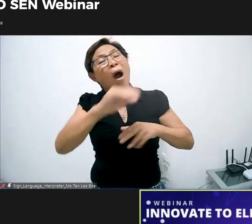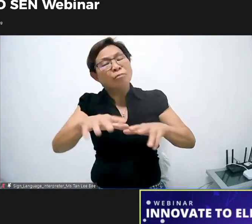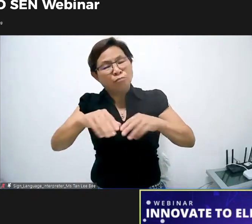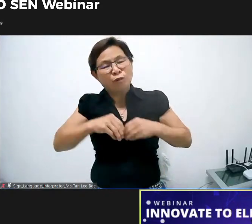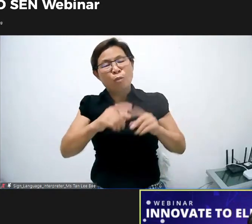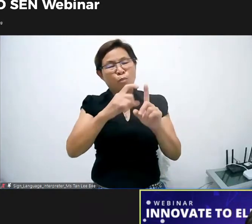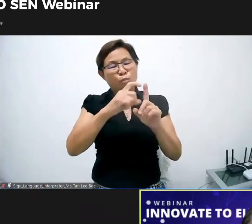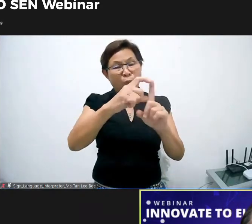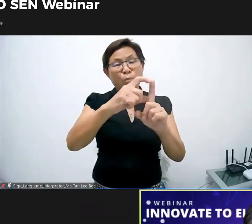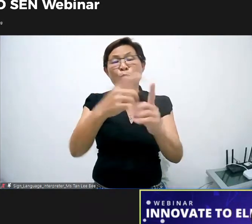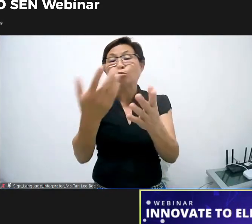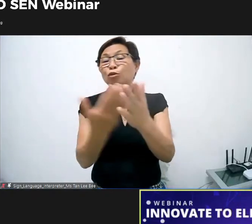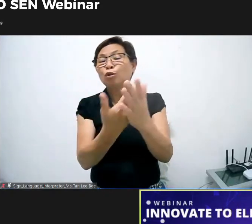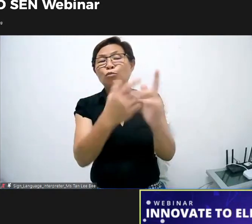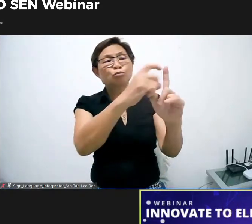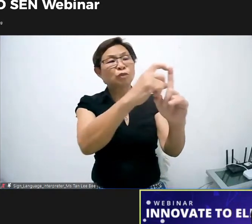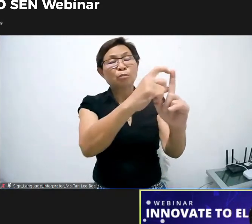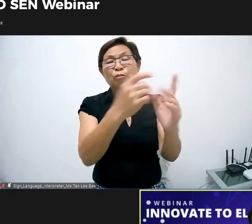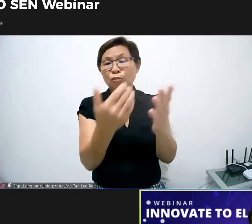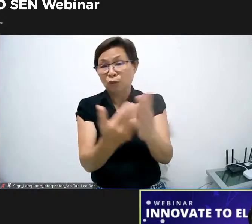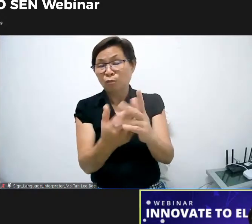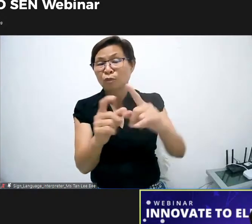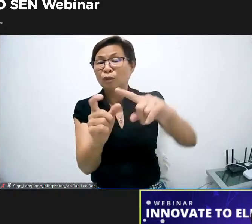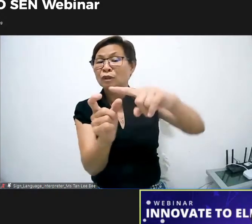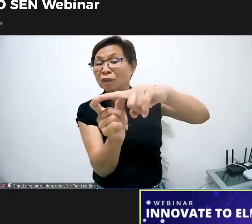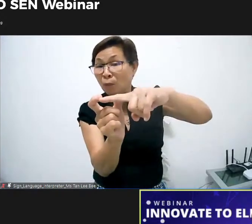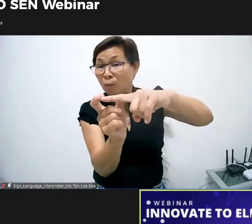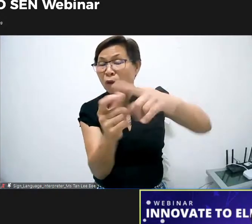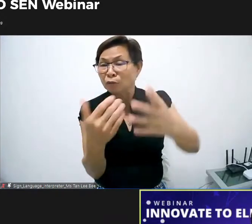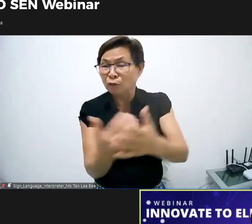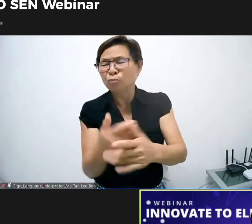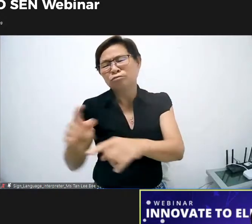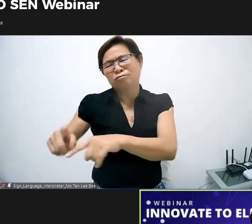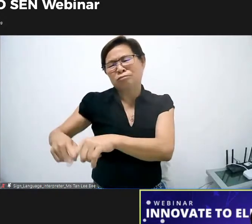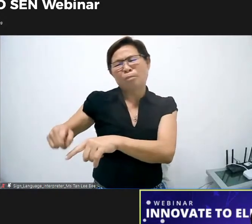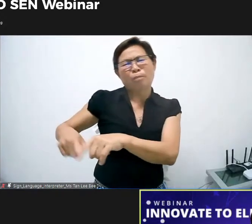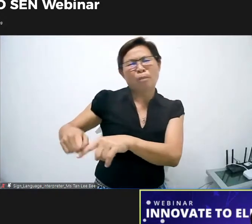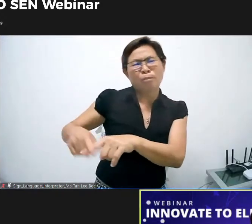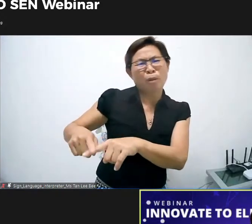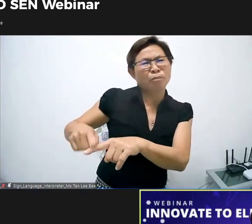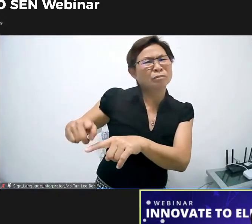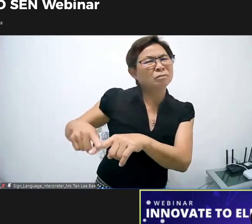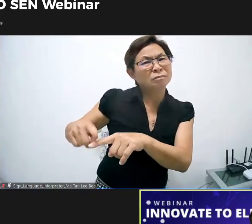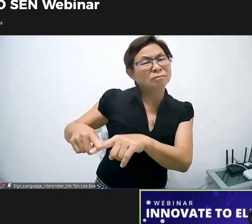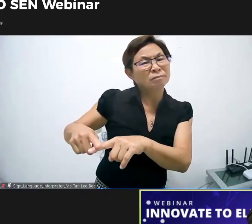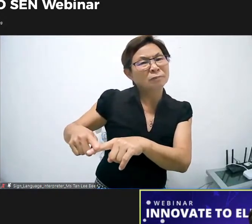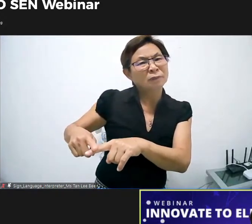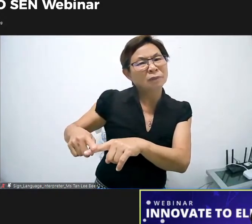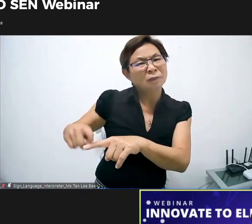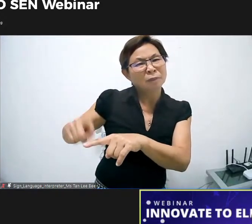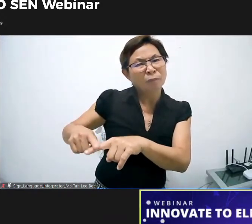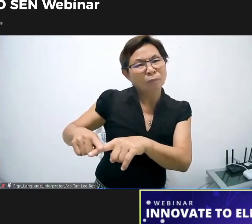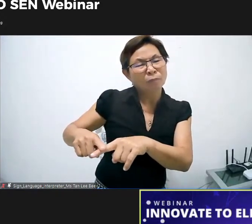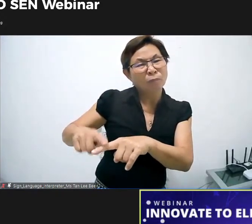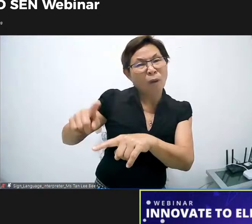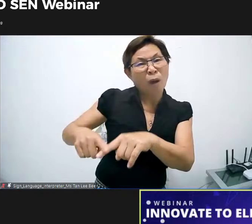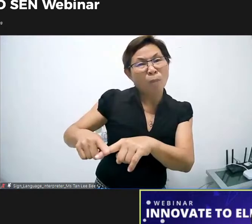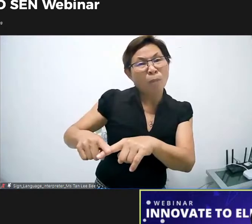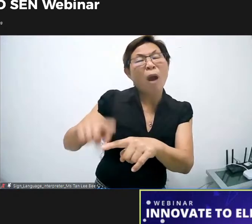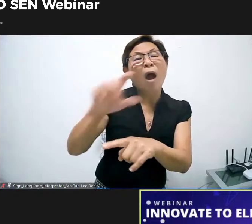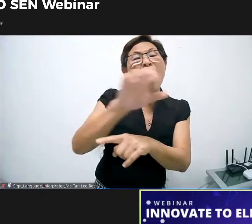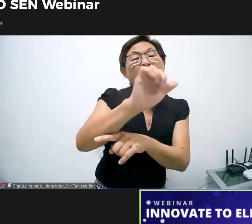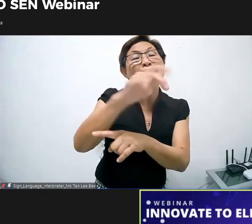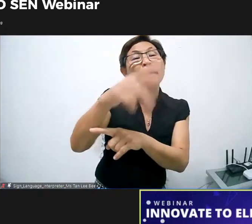new will be depends on the levels of the application of innovation itself. Okay. Just